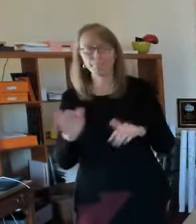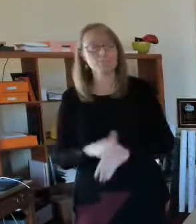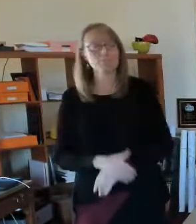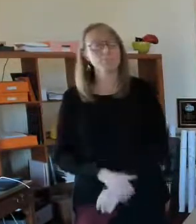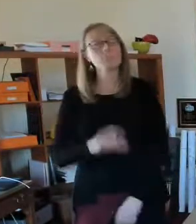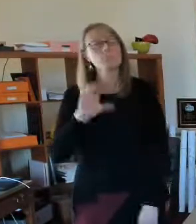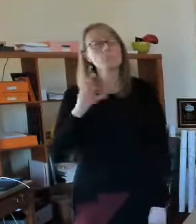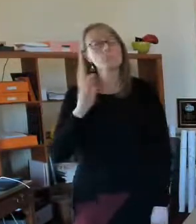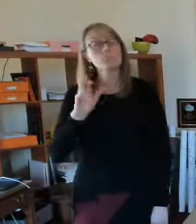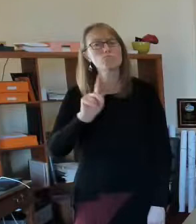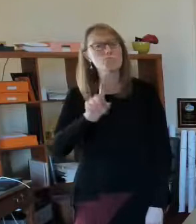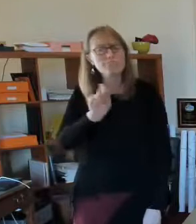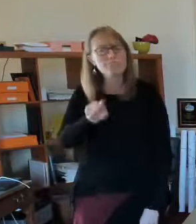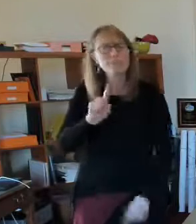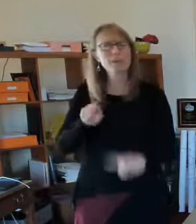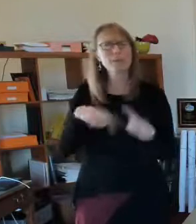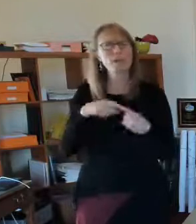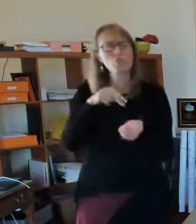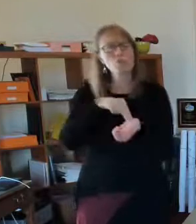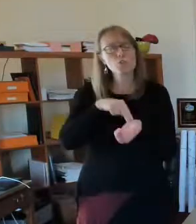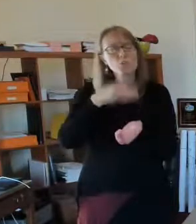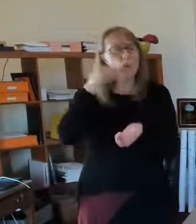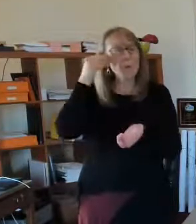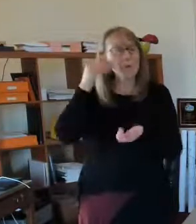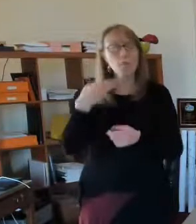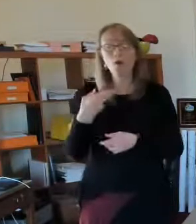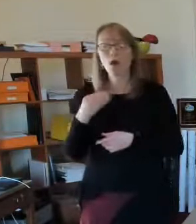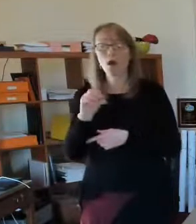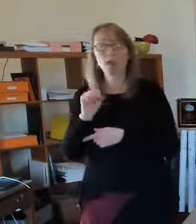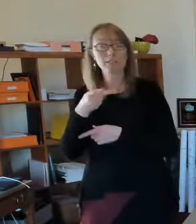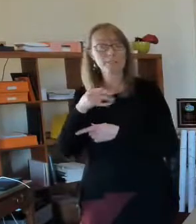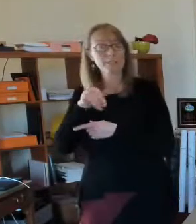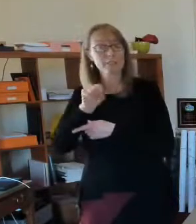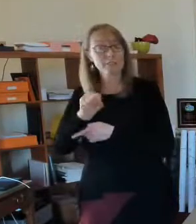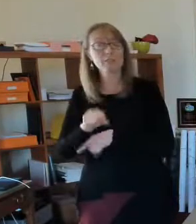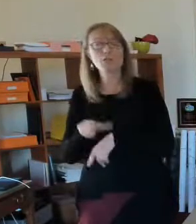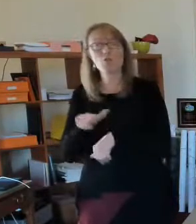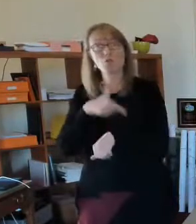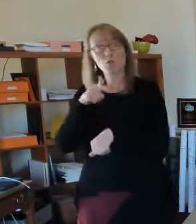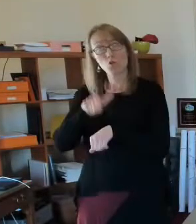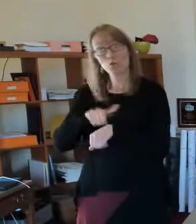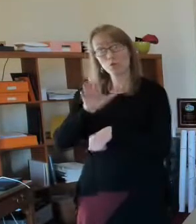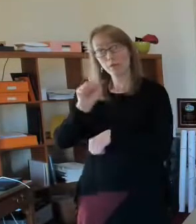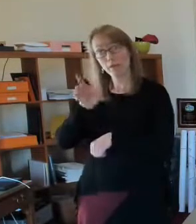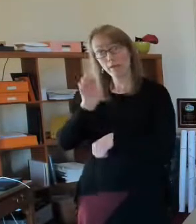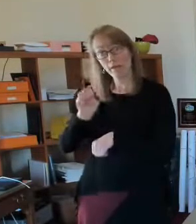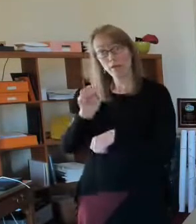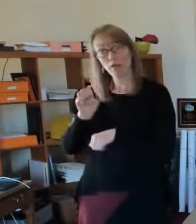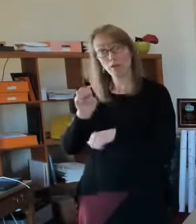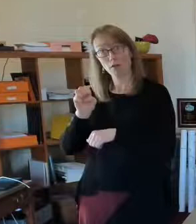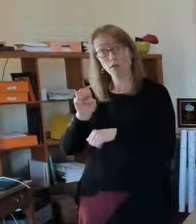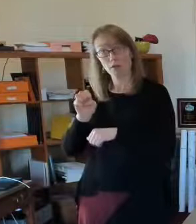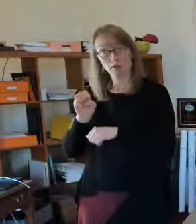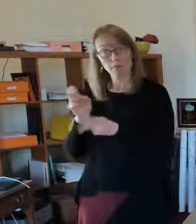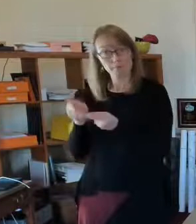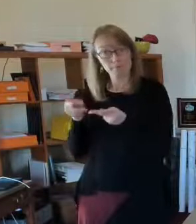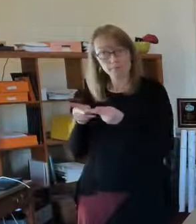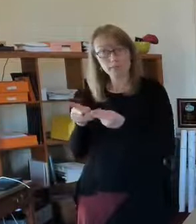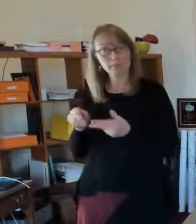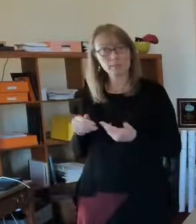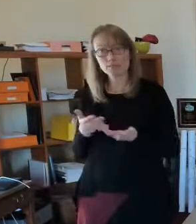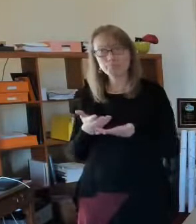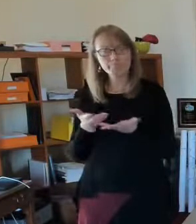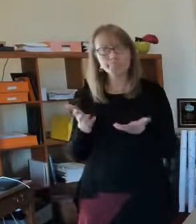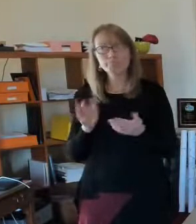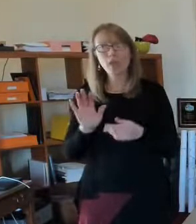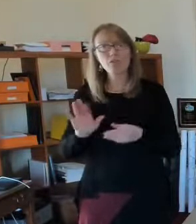nursing homes, congregate care facilities, hospice, long-term care facilities. what is happening in terms of cases there? Are they a